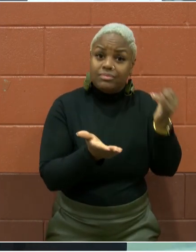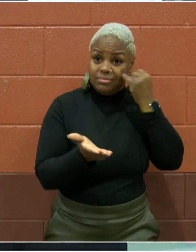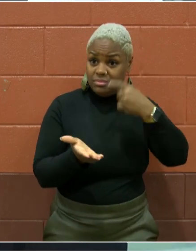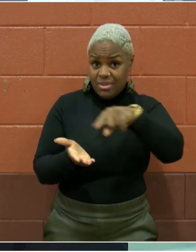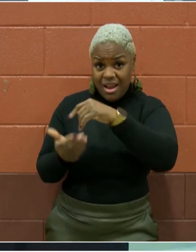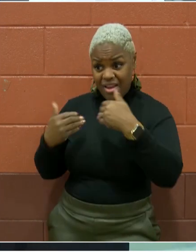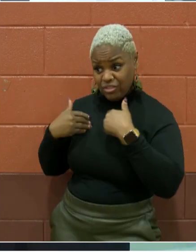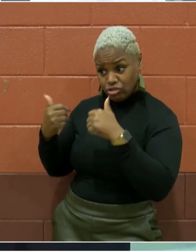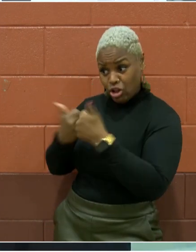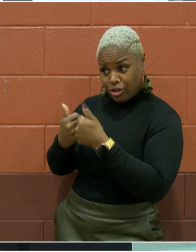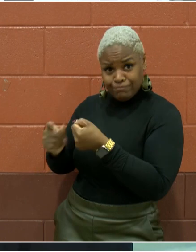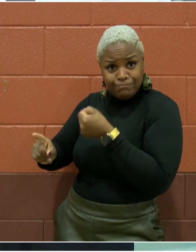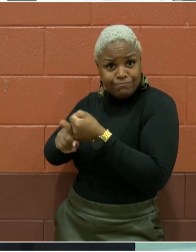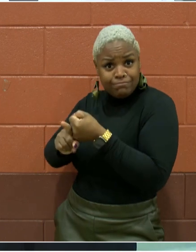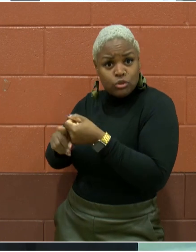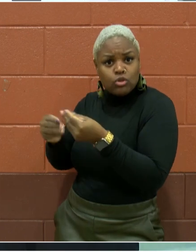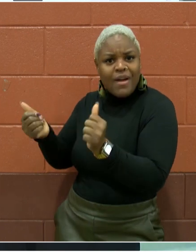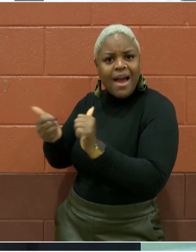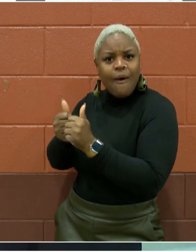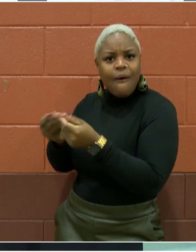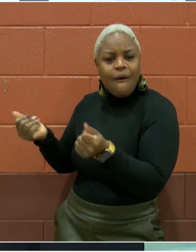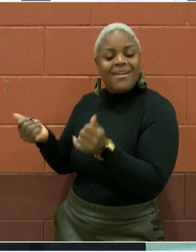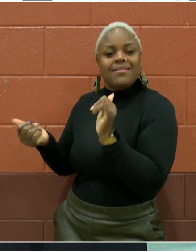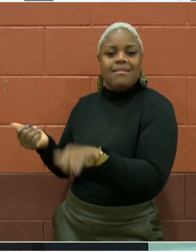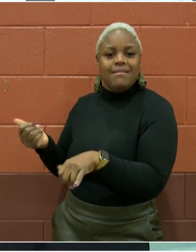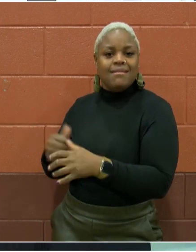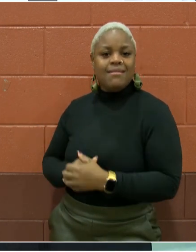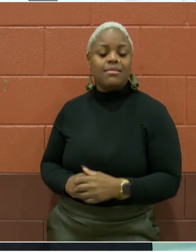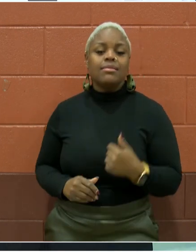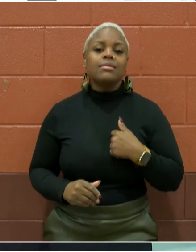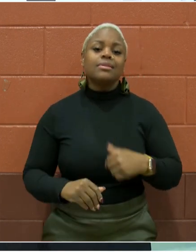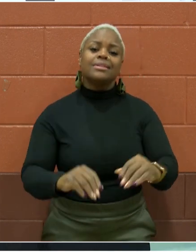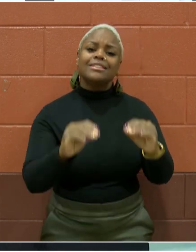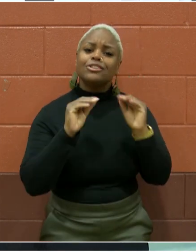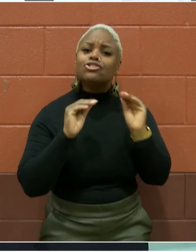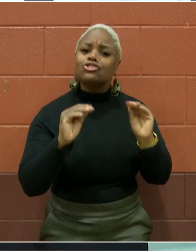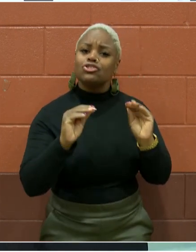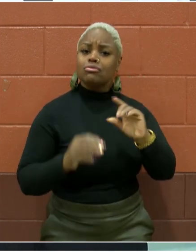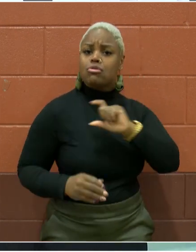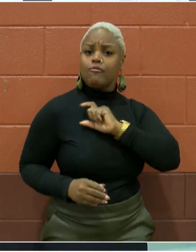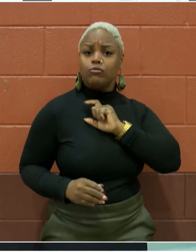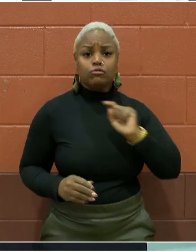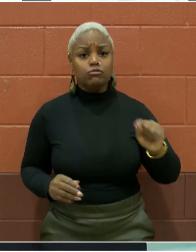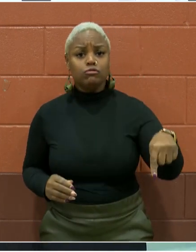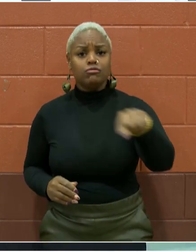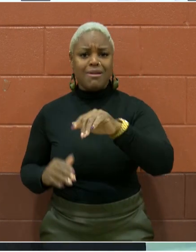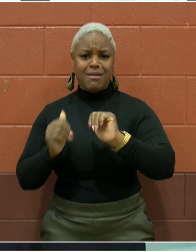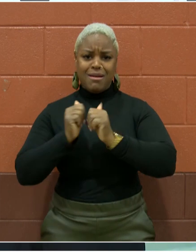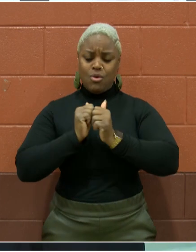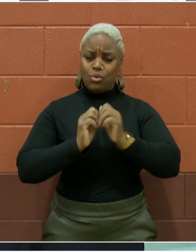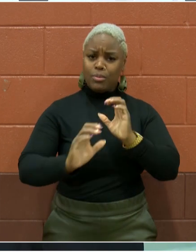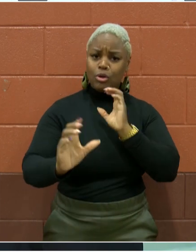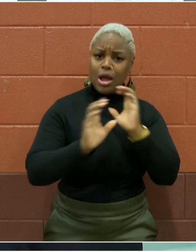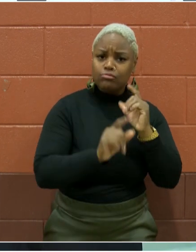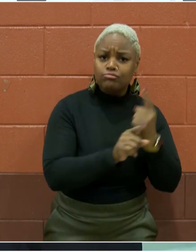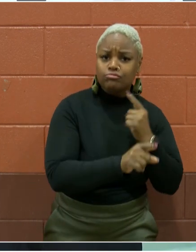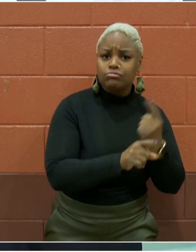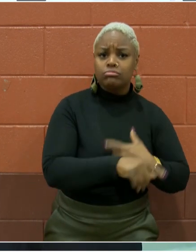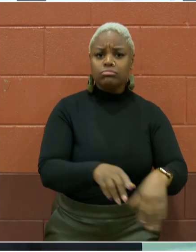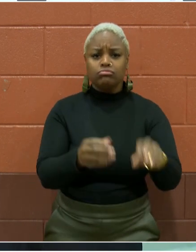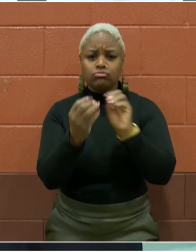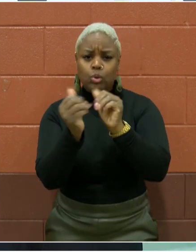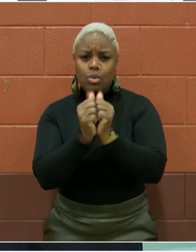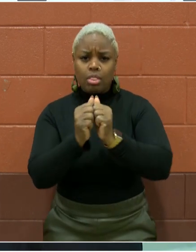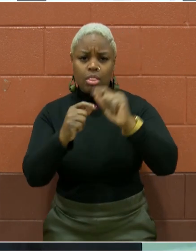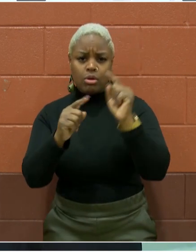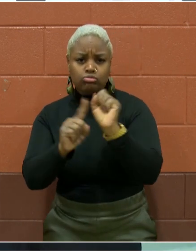day-to-day basis. While teaching our officers various skills and tactics for communications and de-escalation is not new, and it has